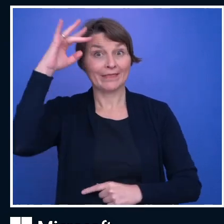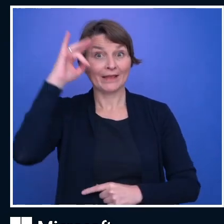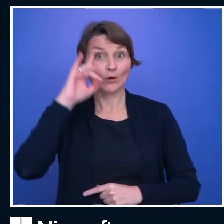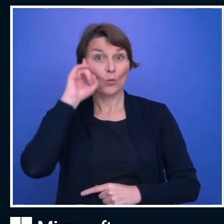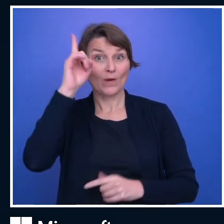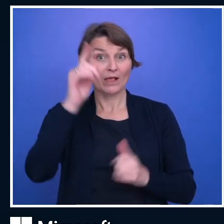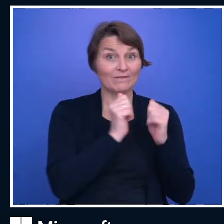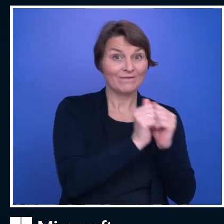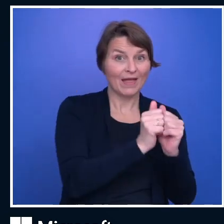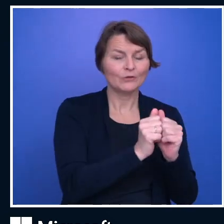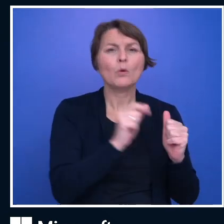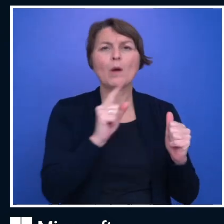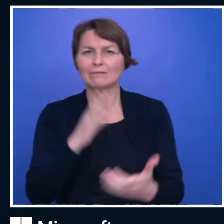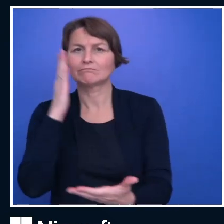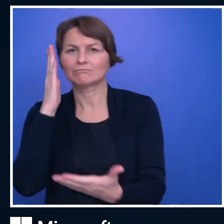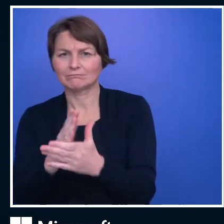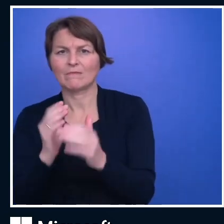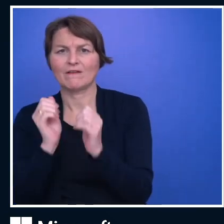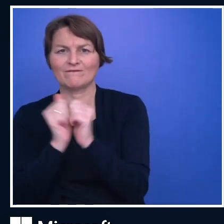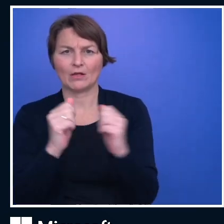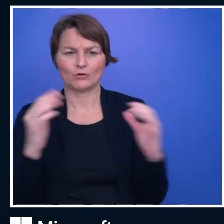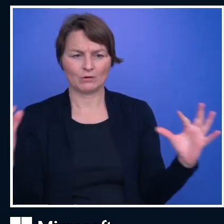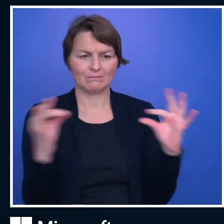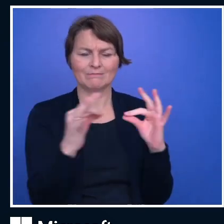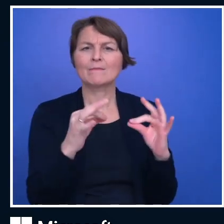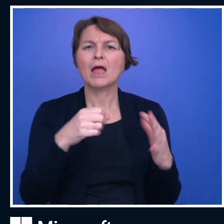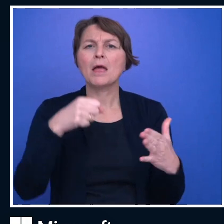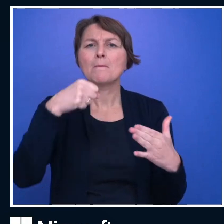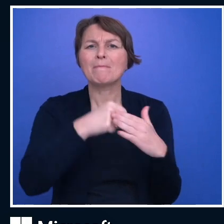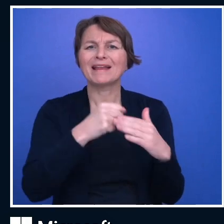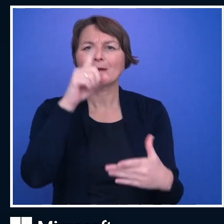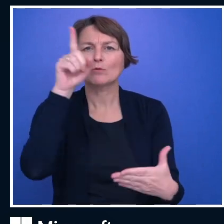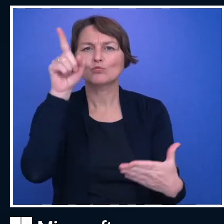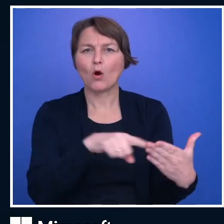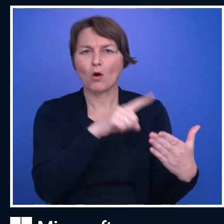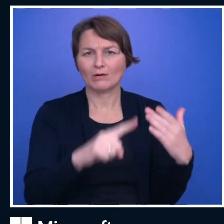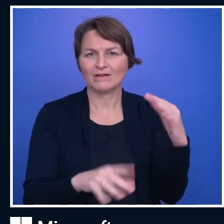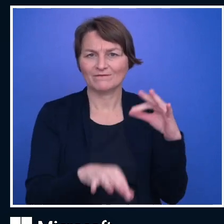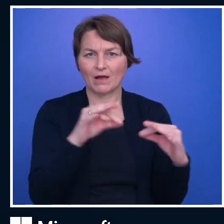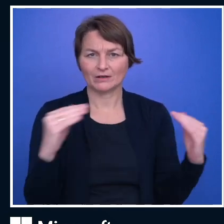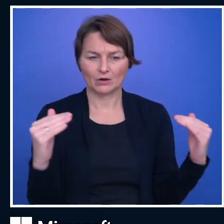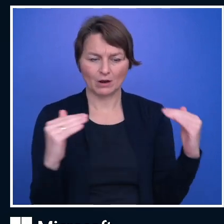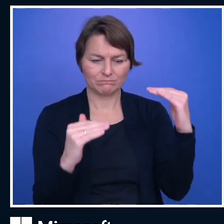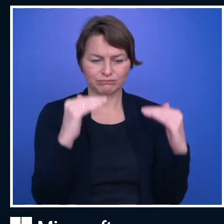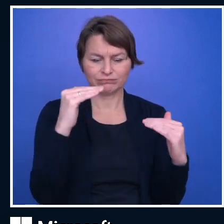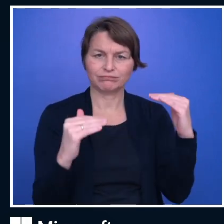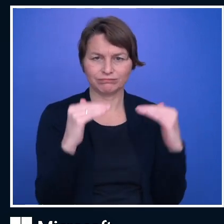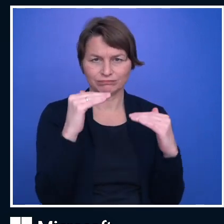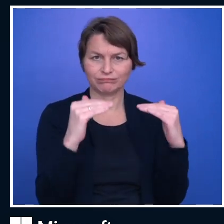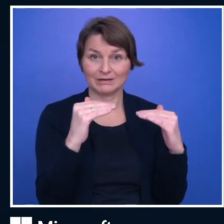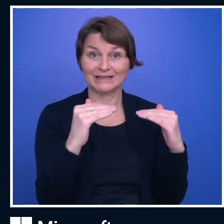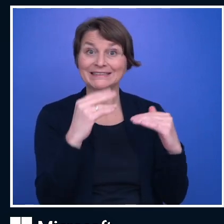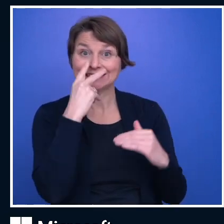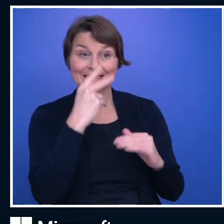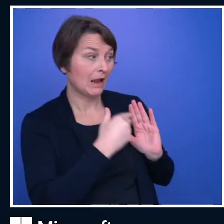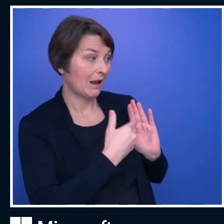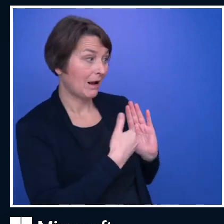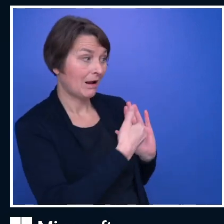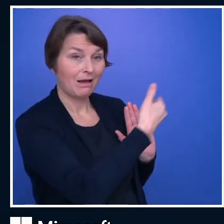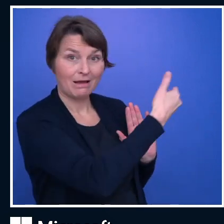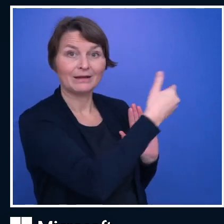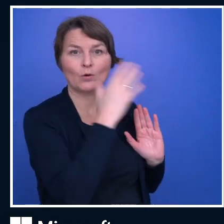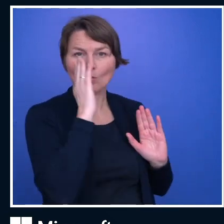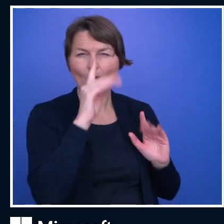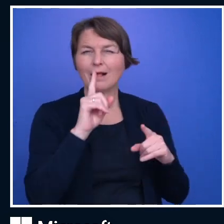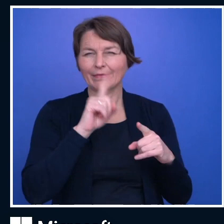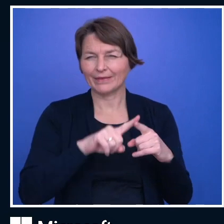tries to minimize it. So it's just basically trying to get you the best possible line, minimizing the error. And this can be done with just one